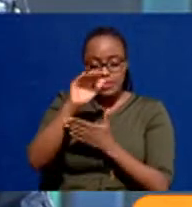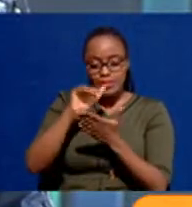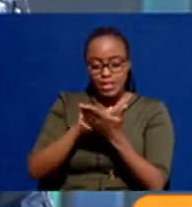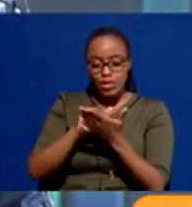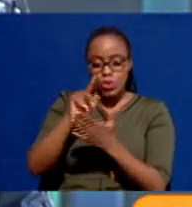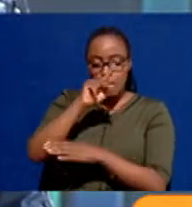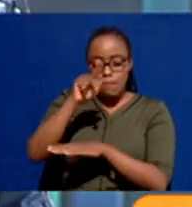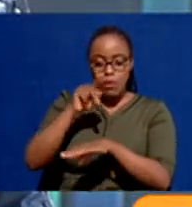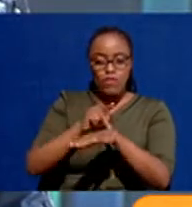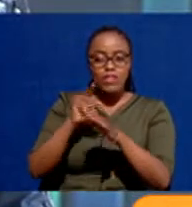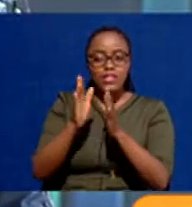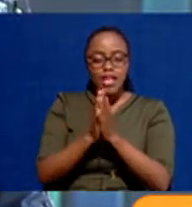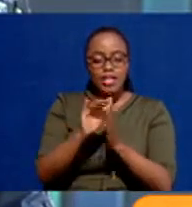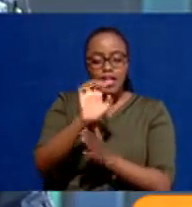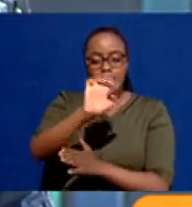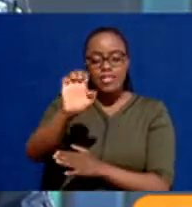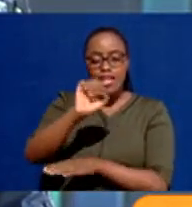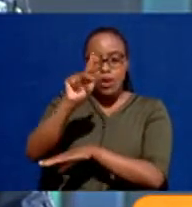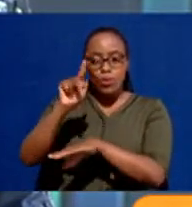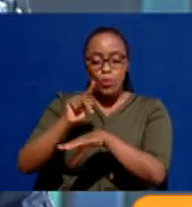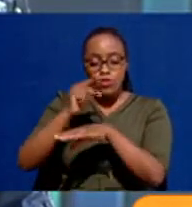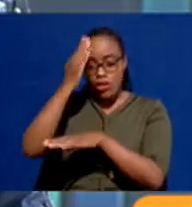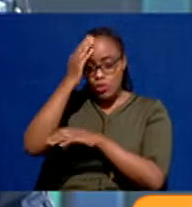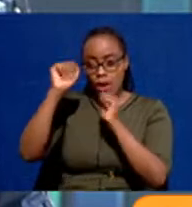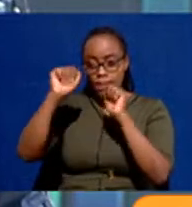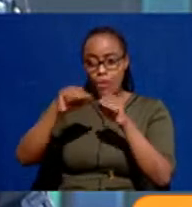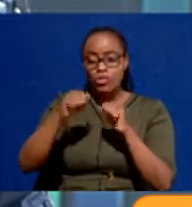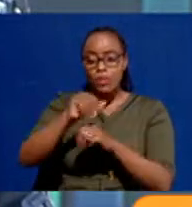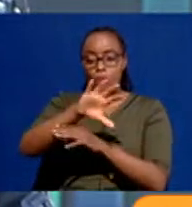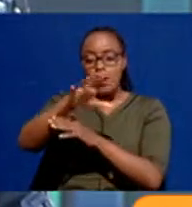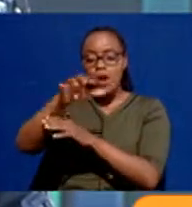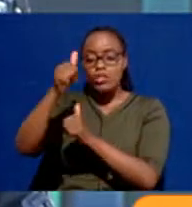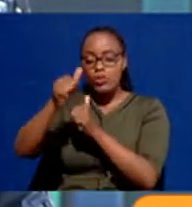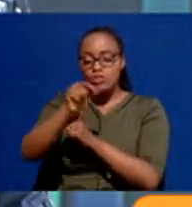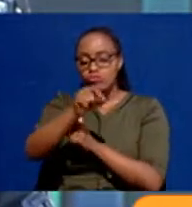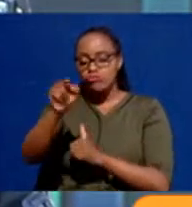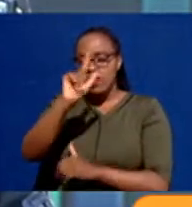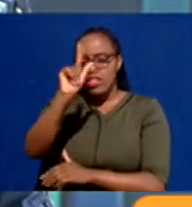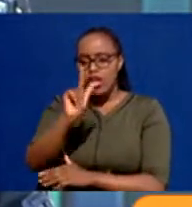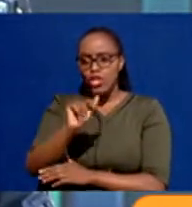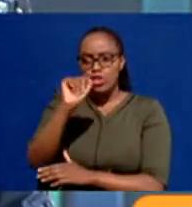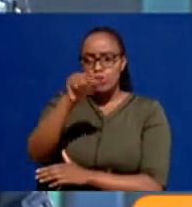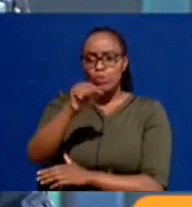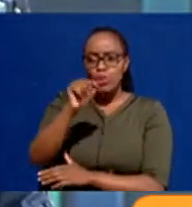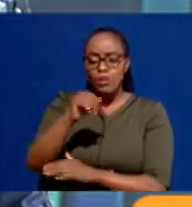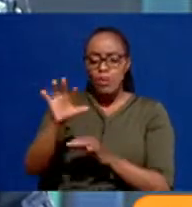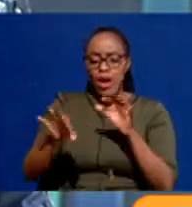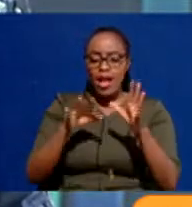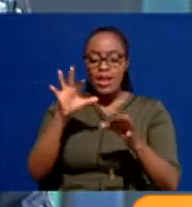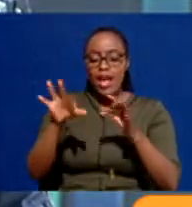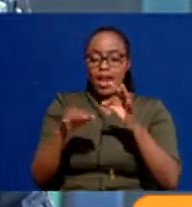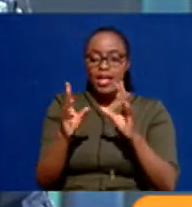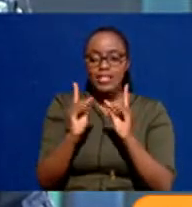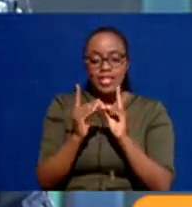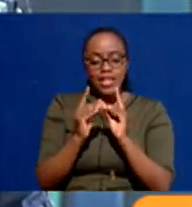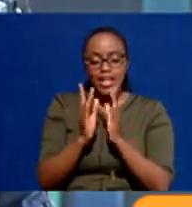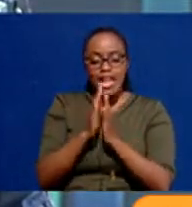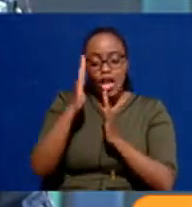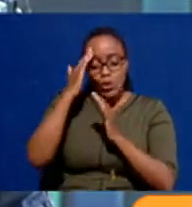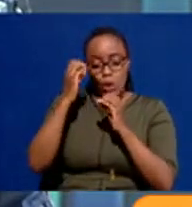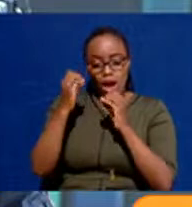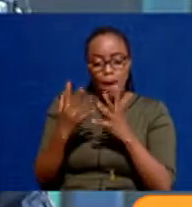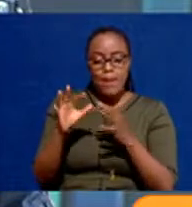Province and Eastern Province so that, you know, the counties in those regions to be able to analyze the data and know how